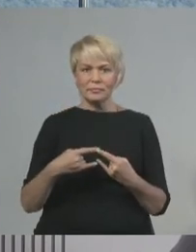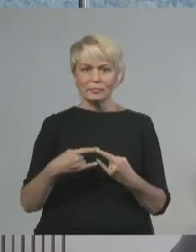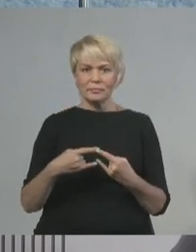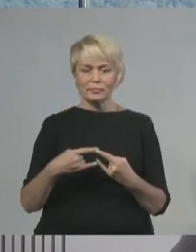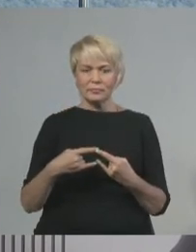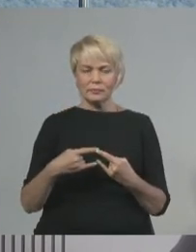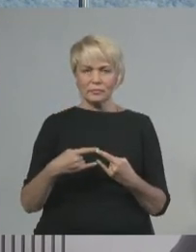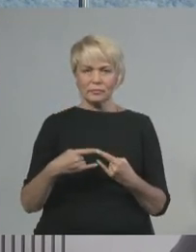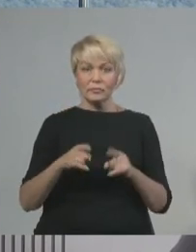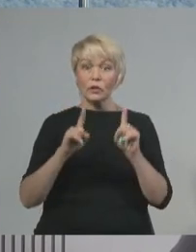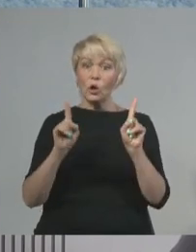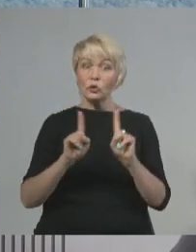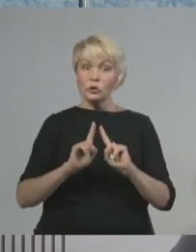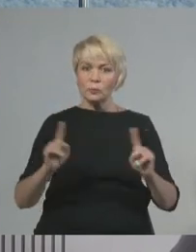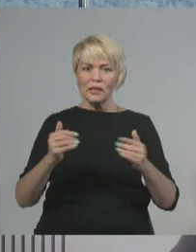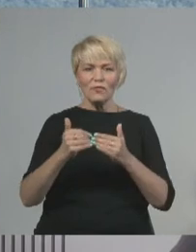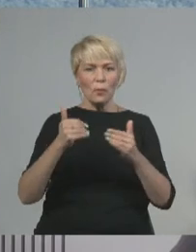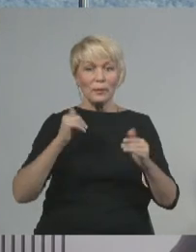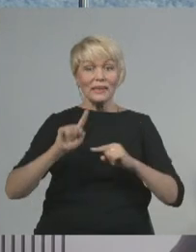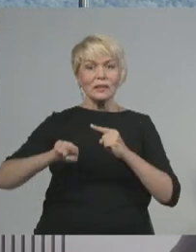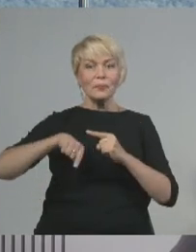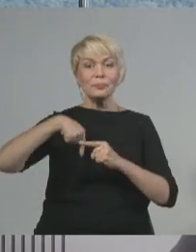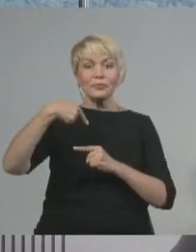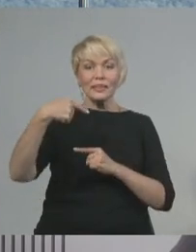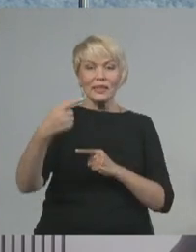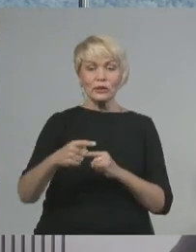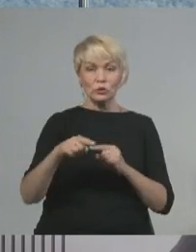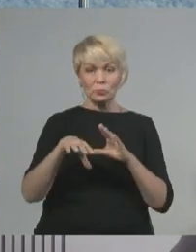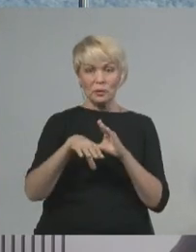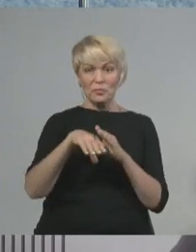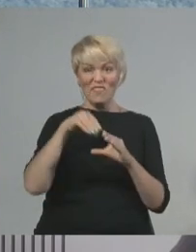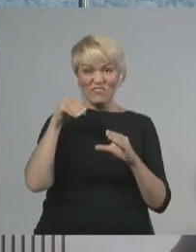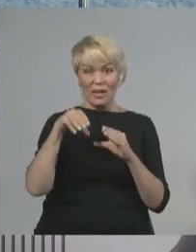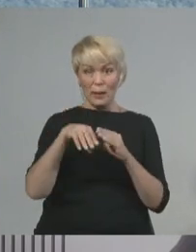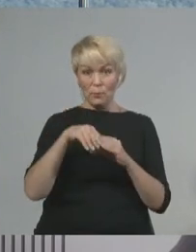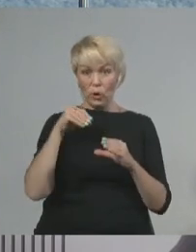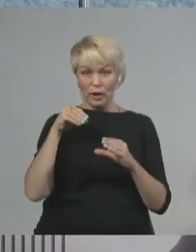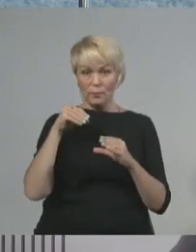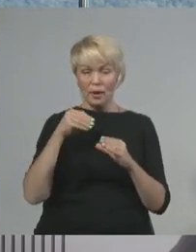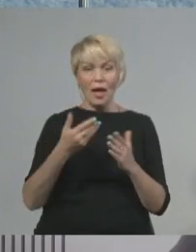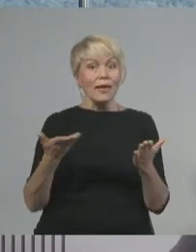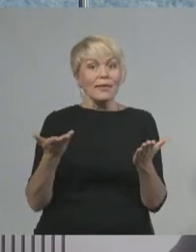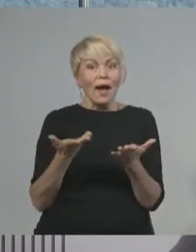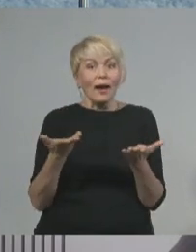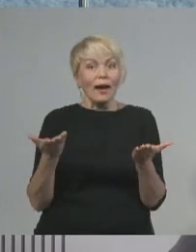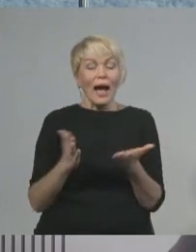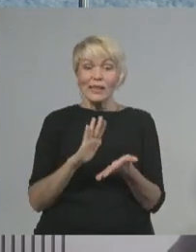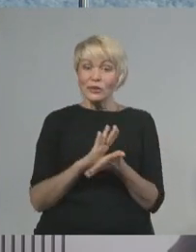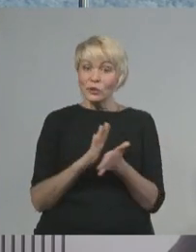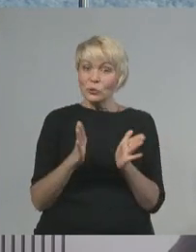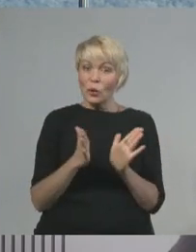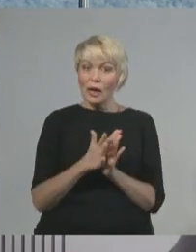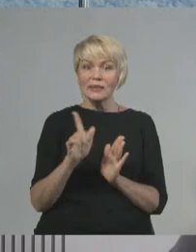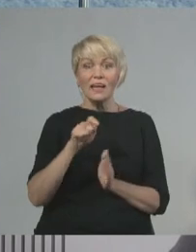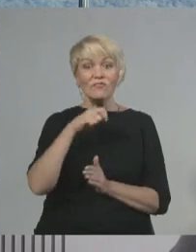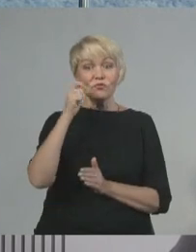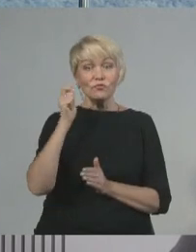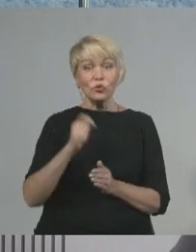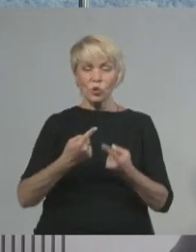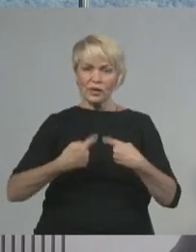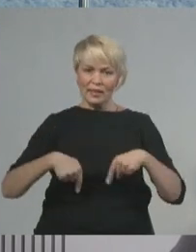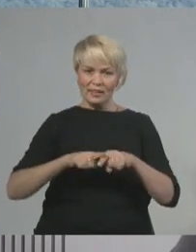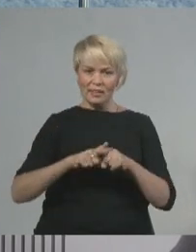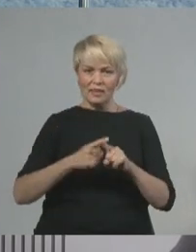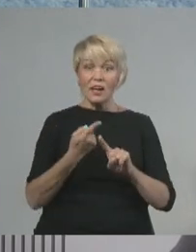how do you think the situation is right now in ukraine in light of the conflict in light of the current political